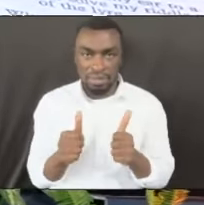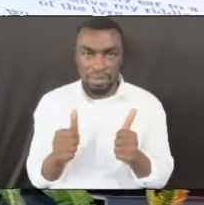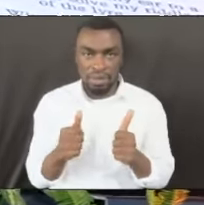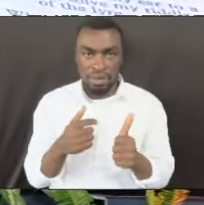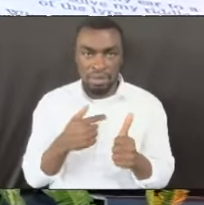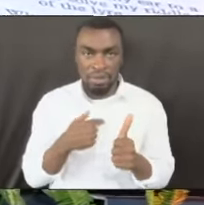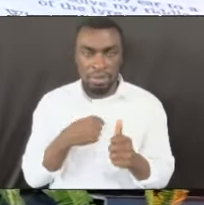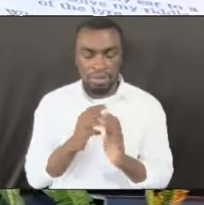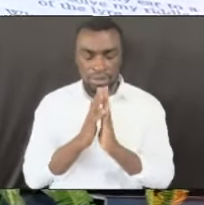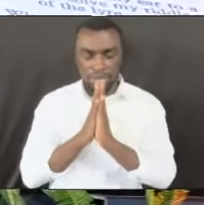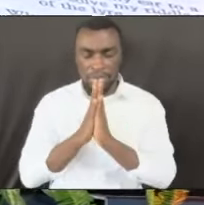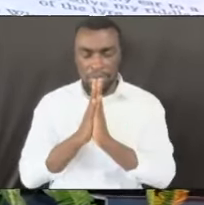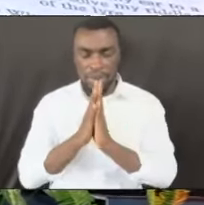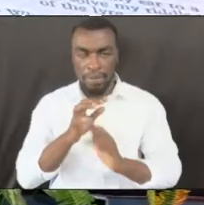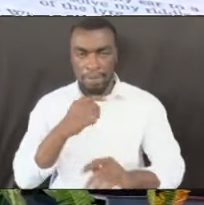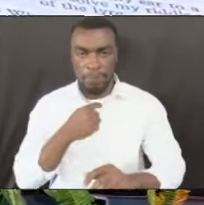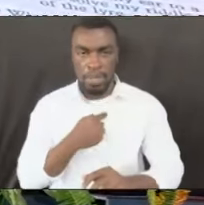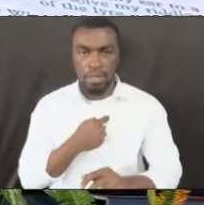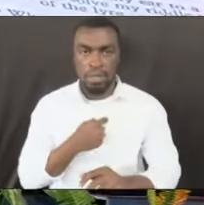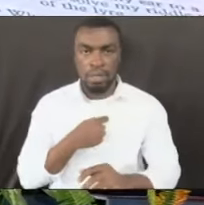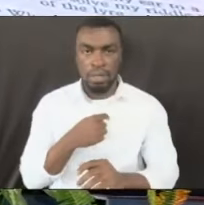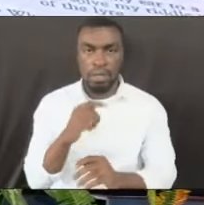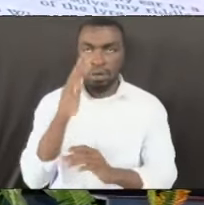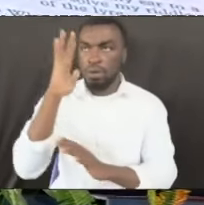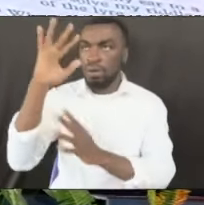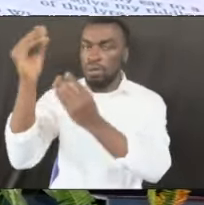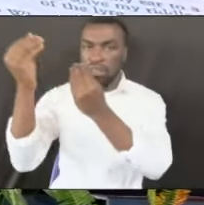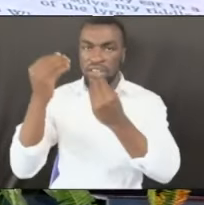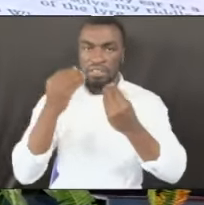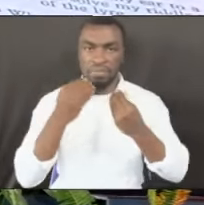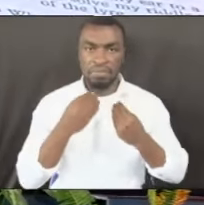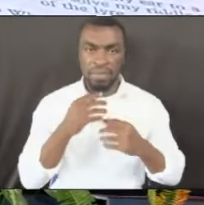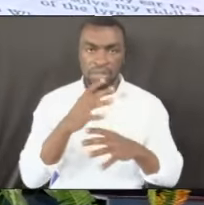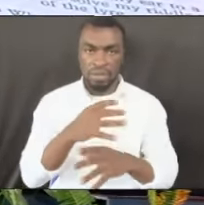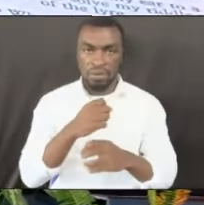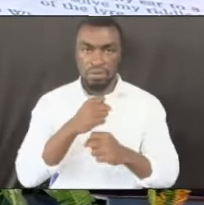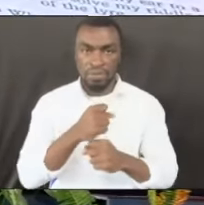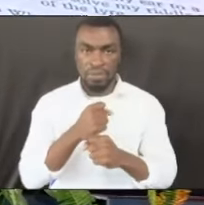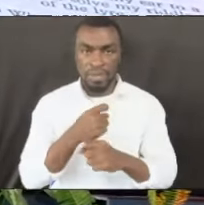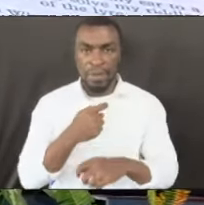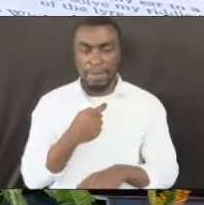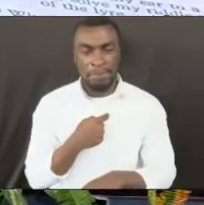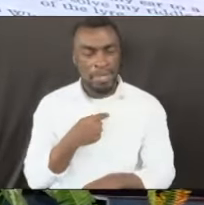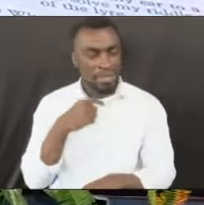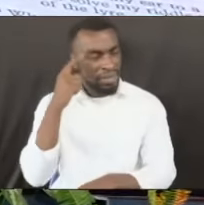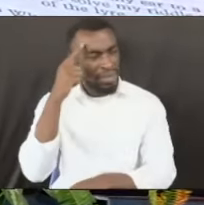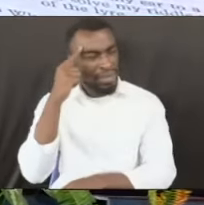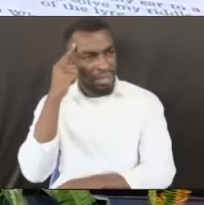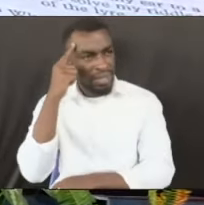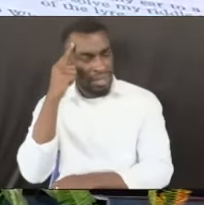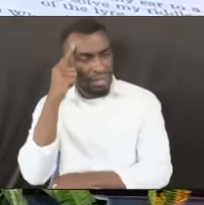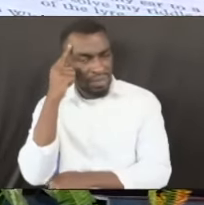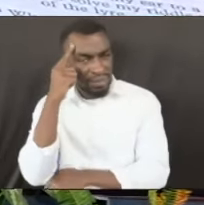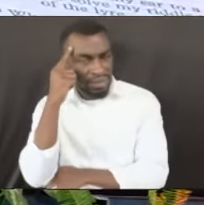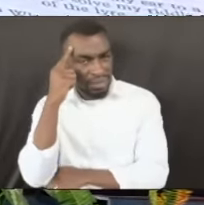for me that God can give me the composure. I am tempted to make this remark here that